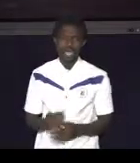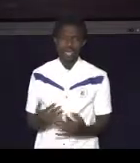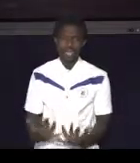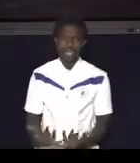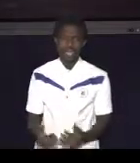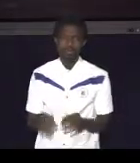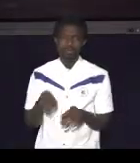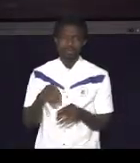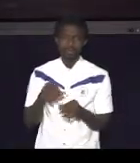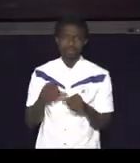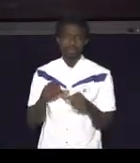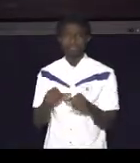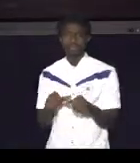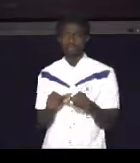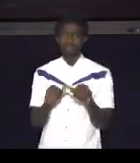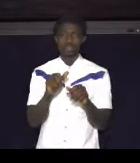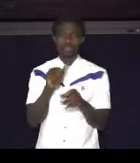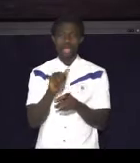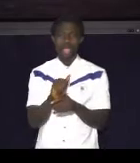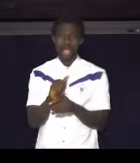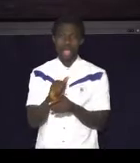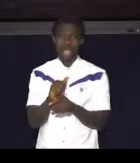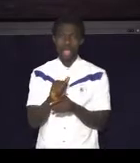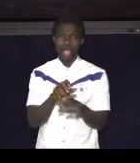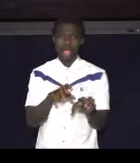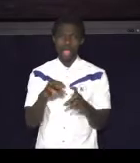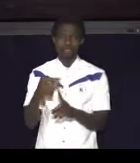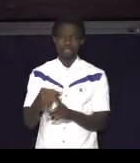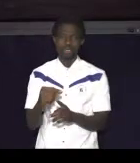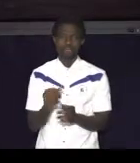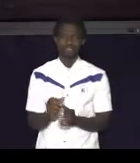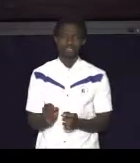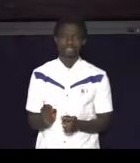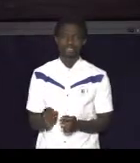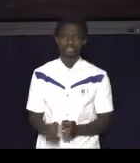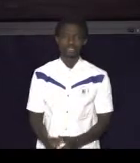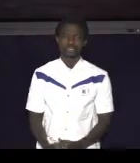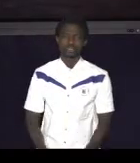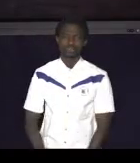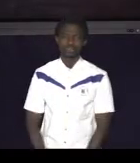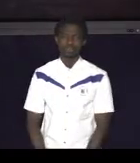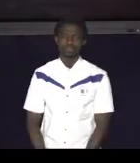Now, indefinite adverbs. Indefinite adverbs.